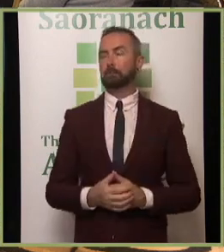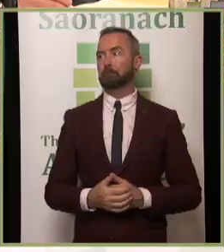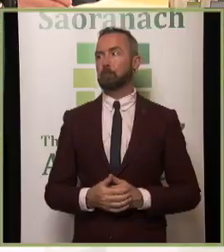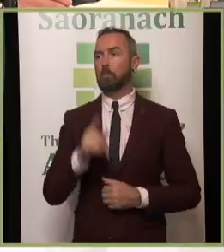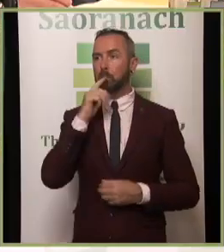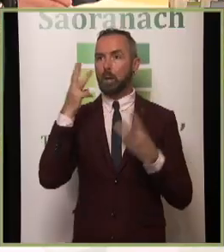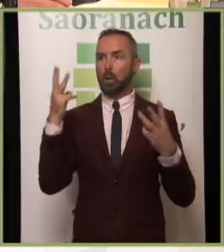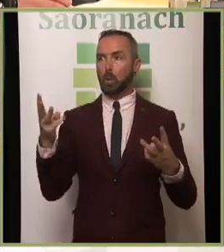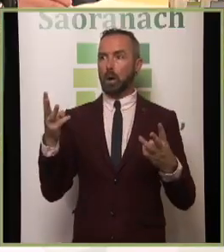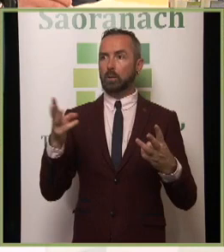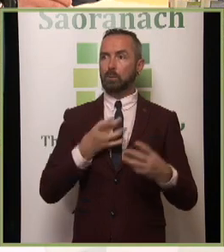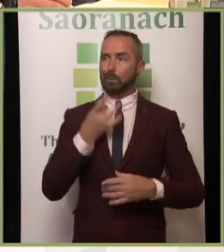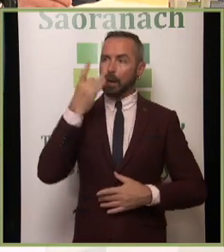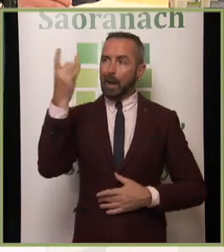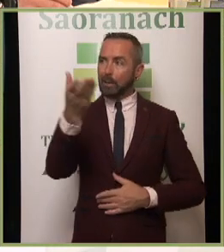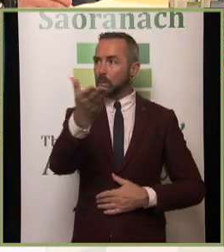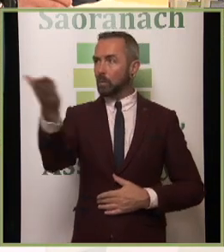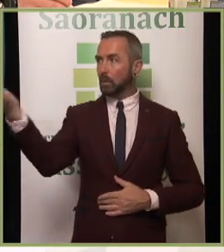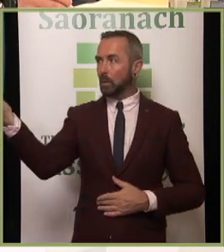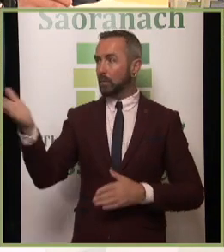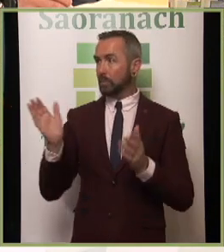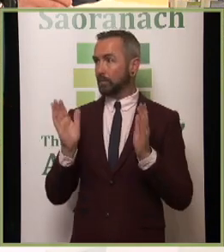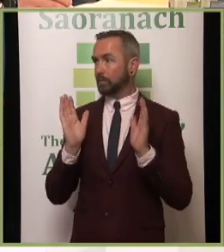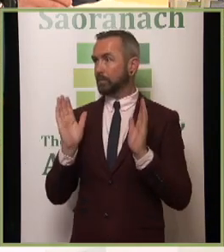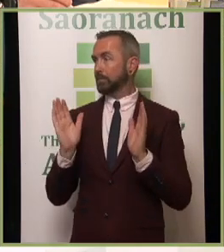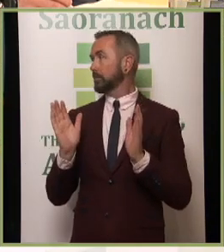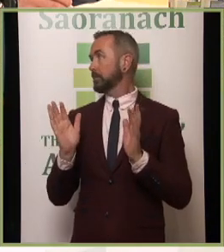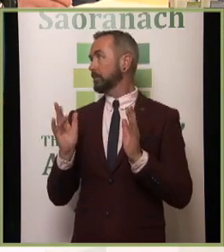But I wanted to put that with you, having done,